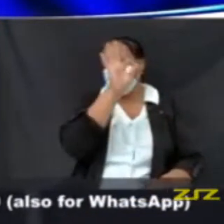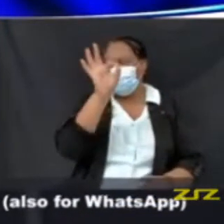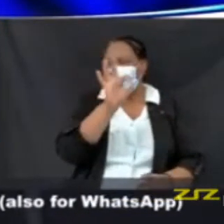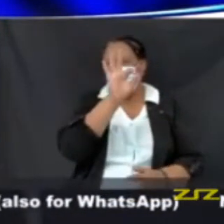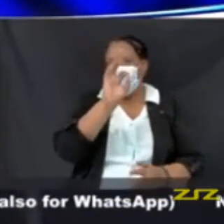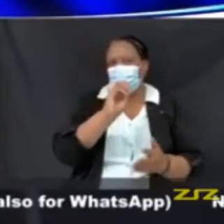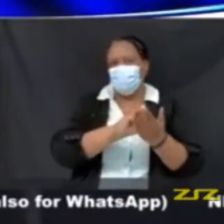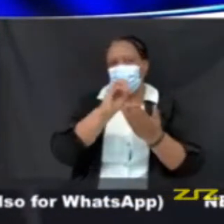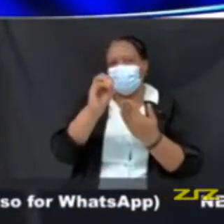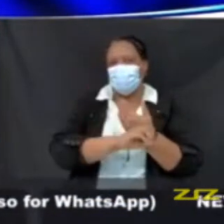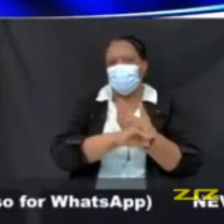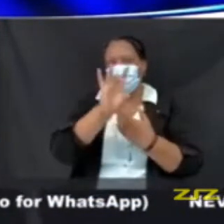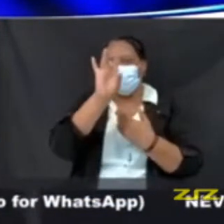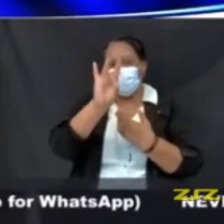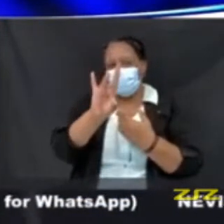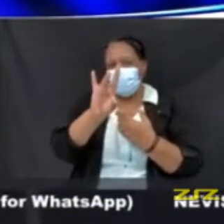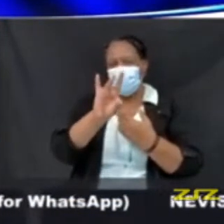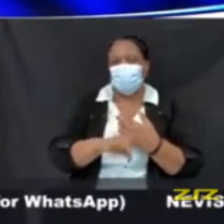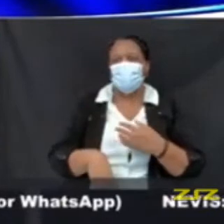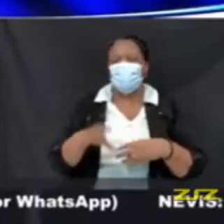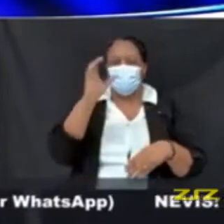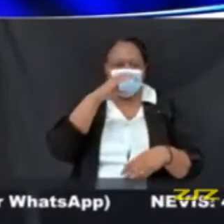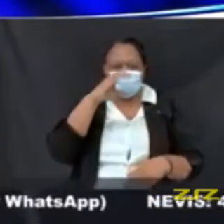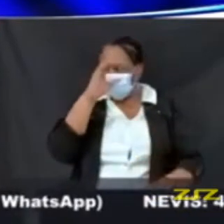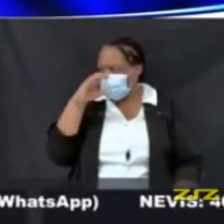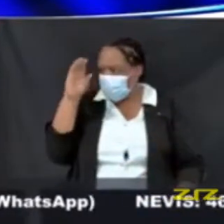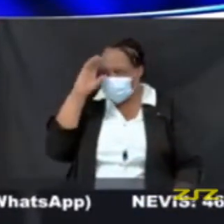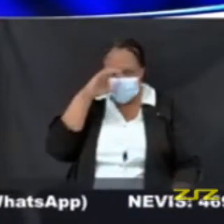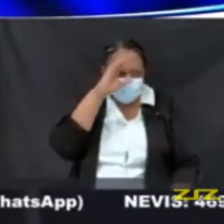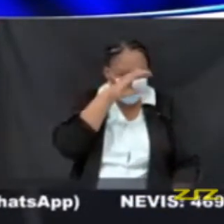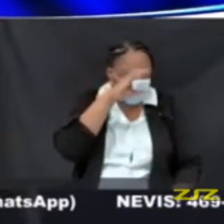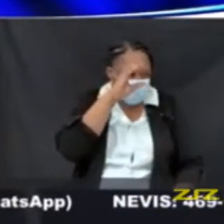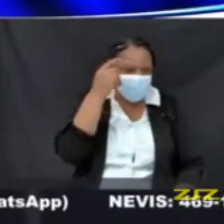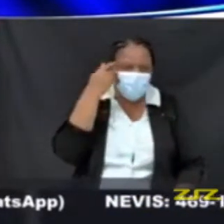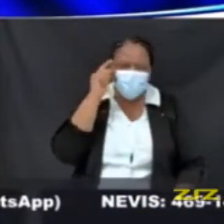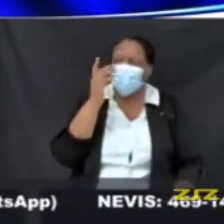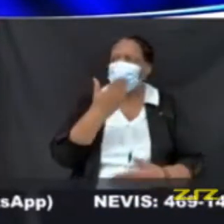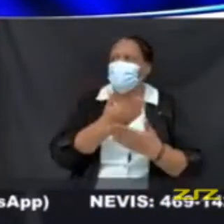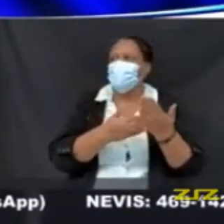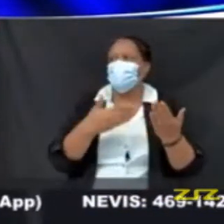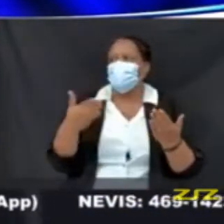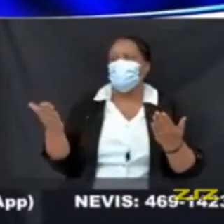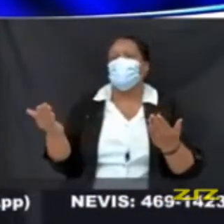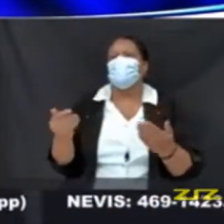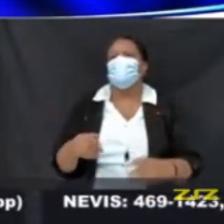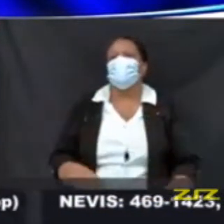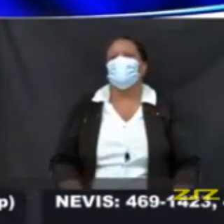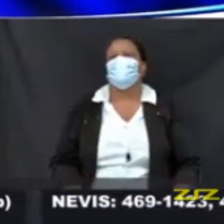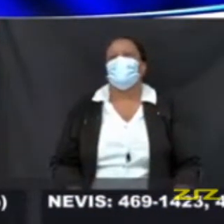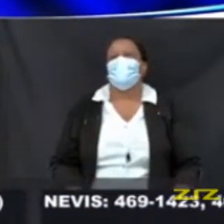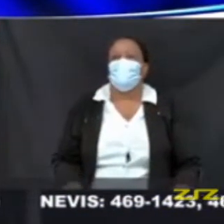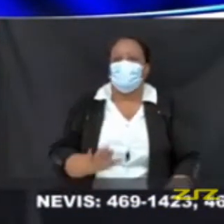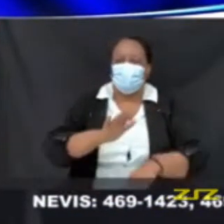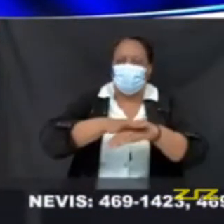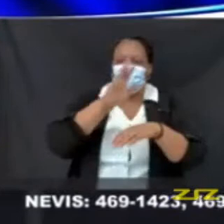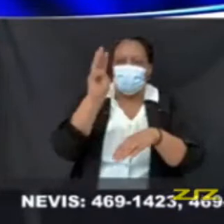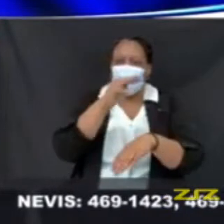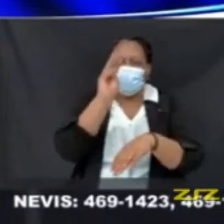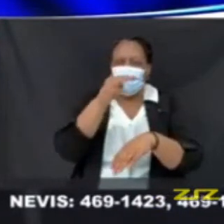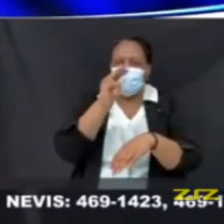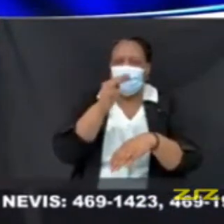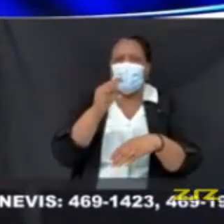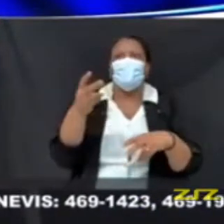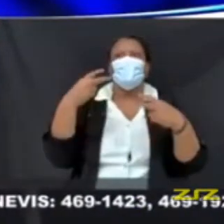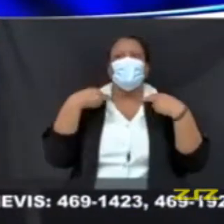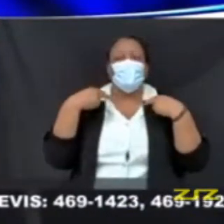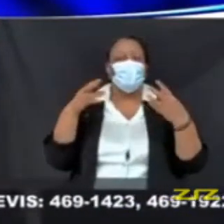with the launch of a scavenger hunt dubbed Finding Nemo. This was followed on Monday, October 11th, by an innovative